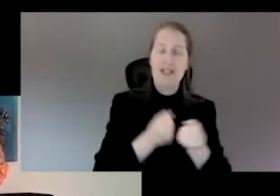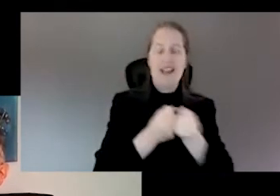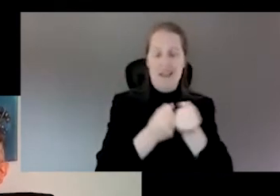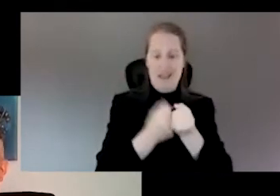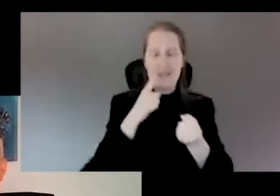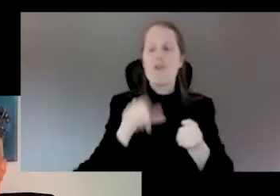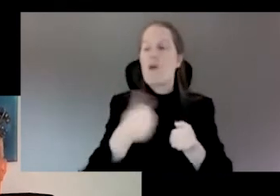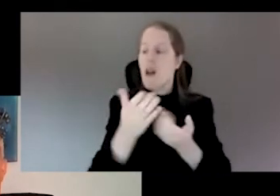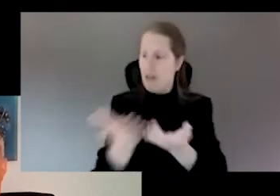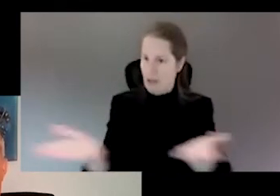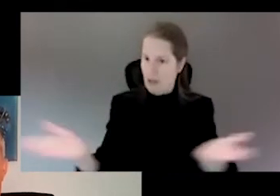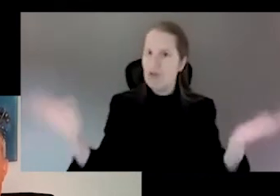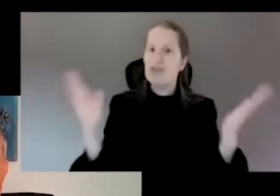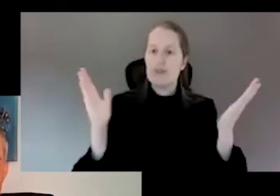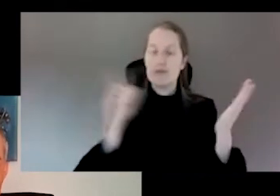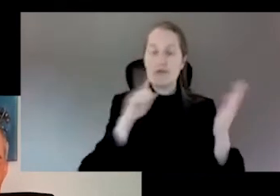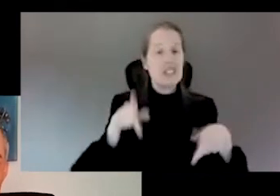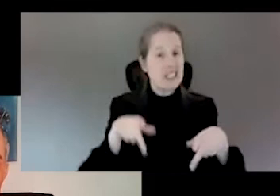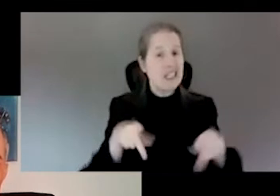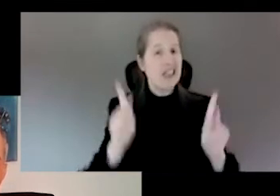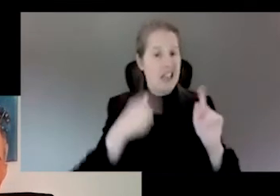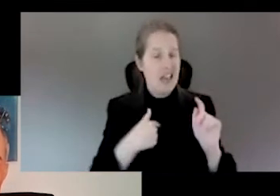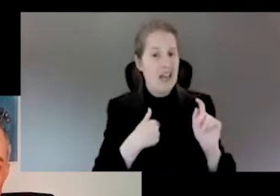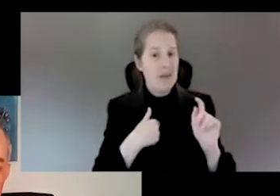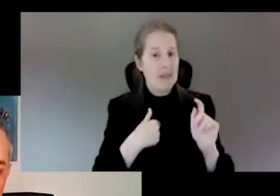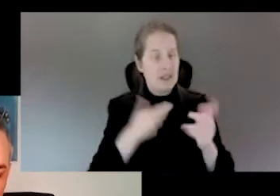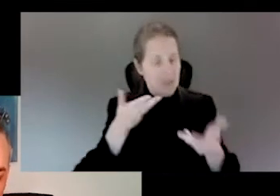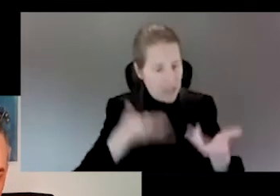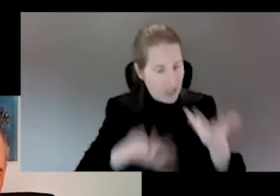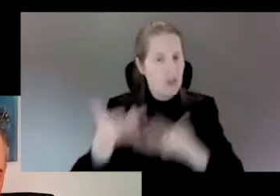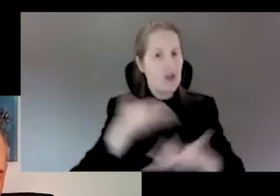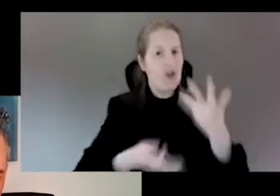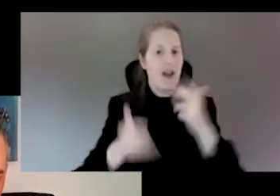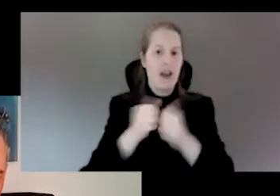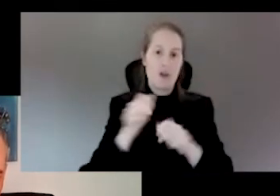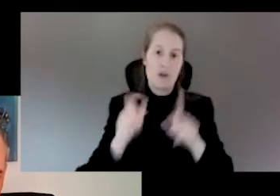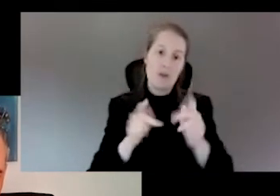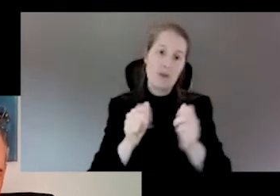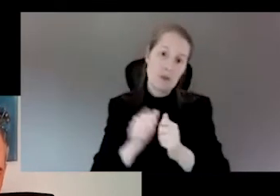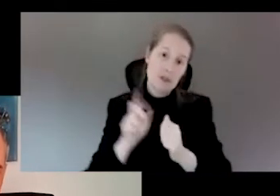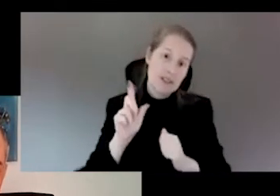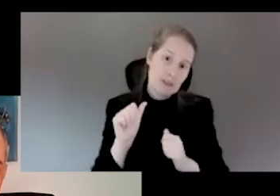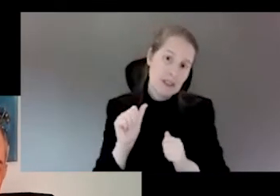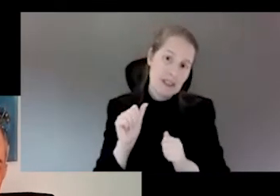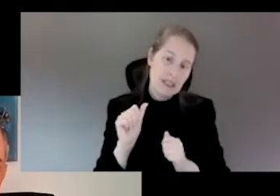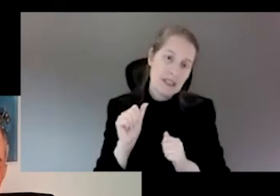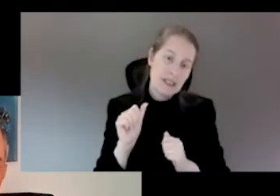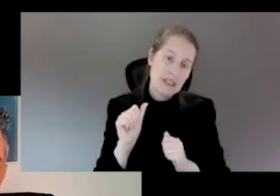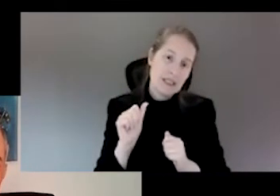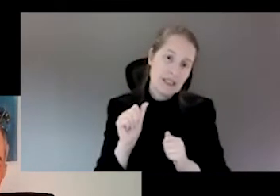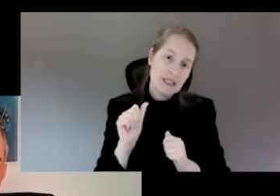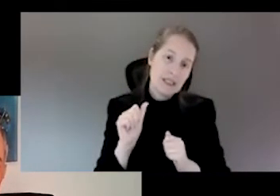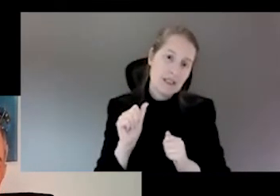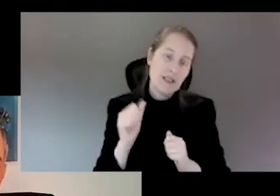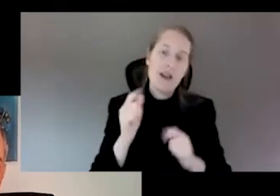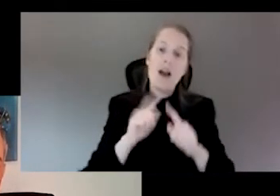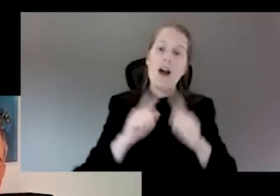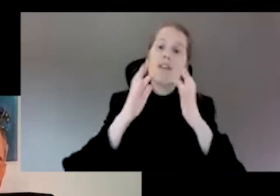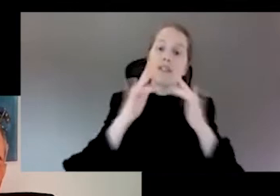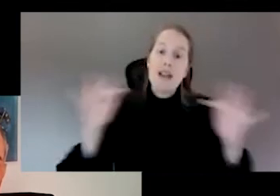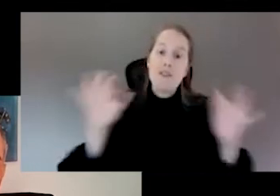what has allowed me to really interact with people with disabilities of diverse cultural